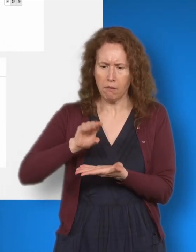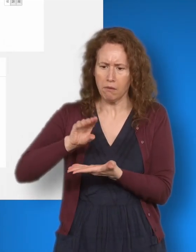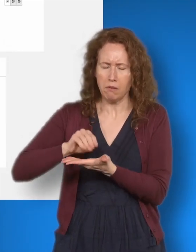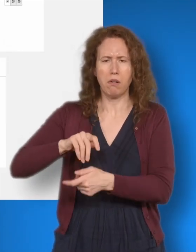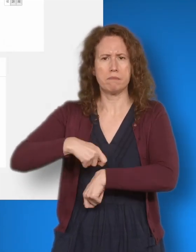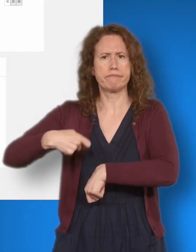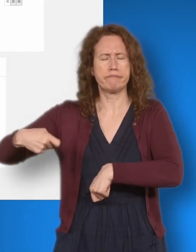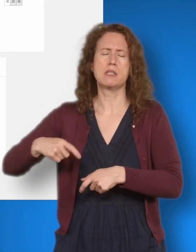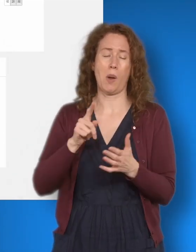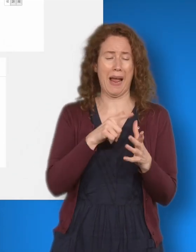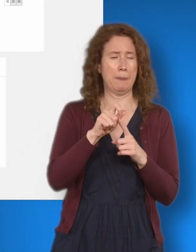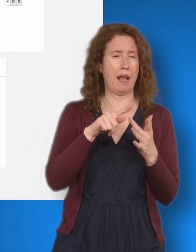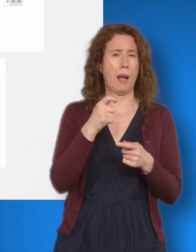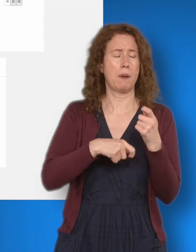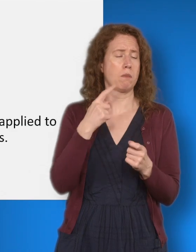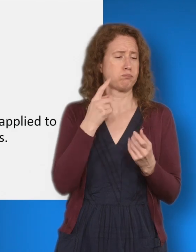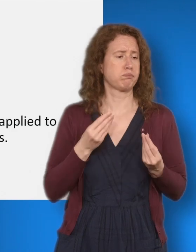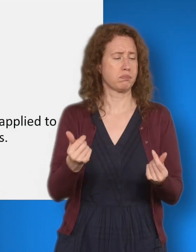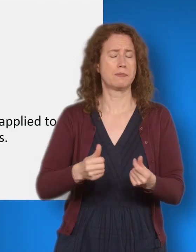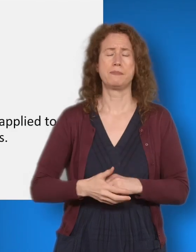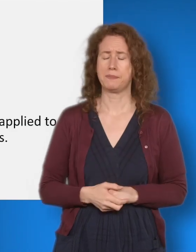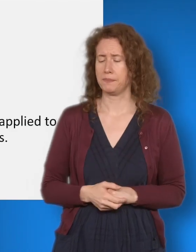So it makes your life a bit easier.